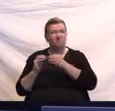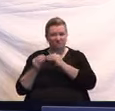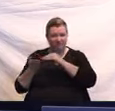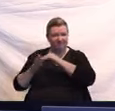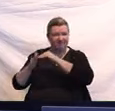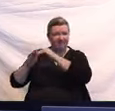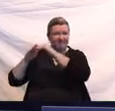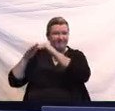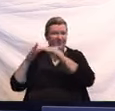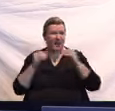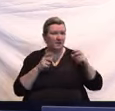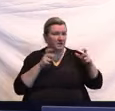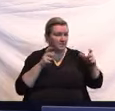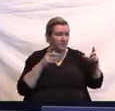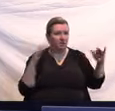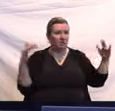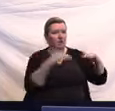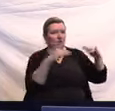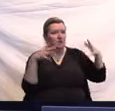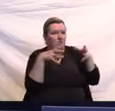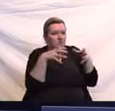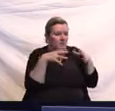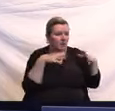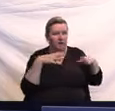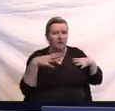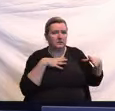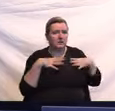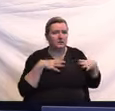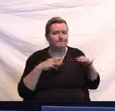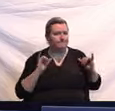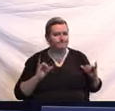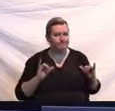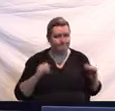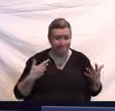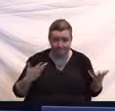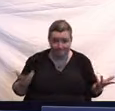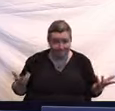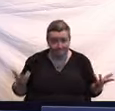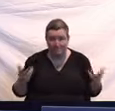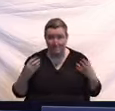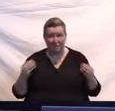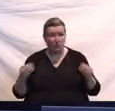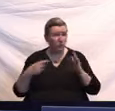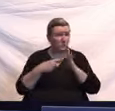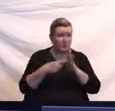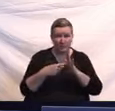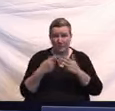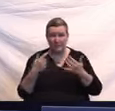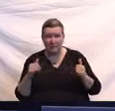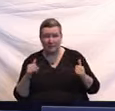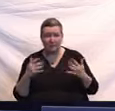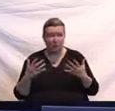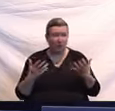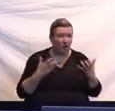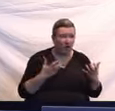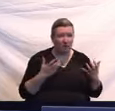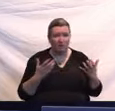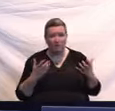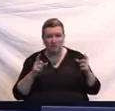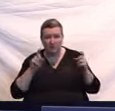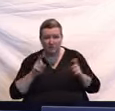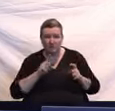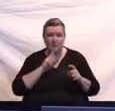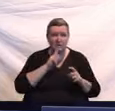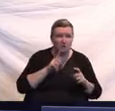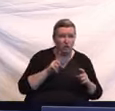or believe you may have been exposed, even if you don't have any symptoms. You can request a free